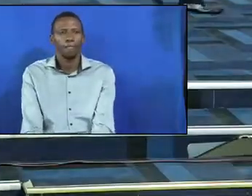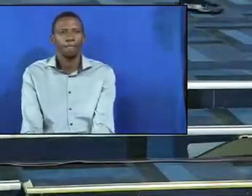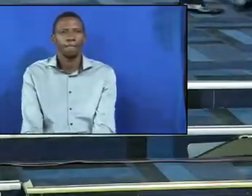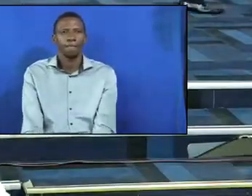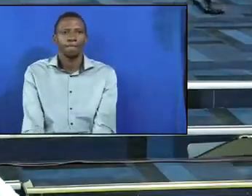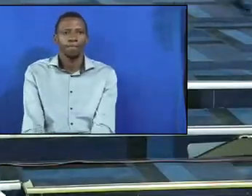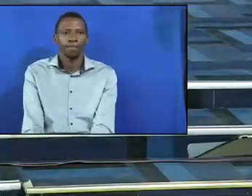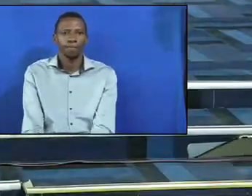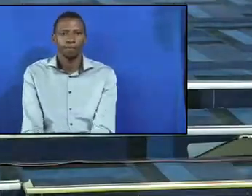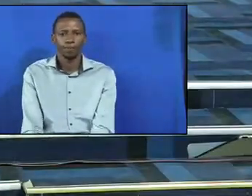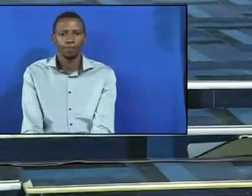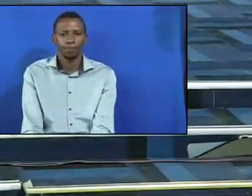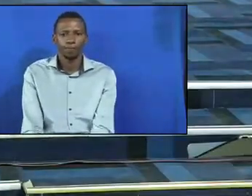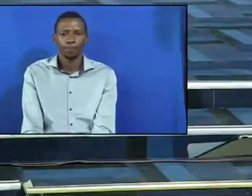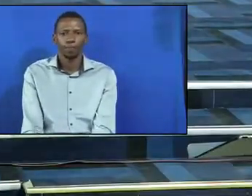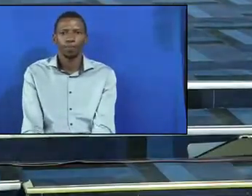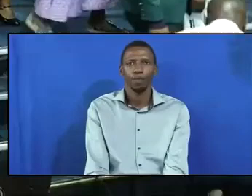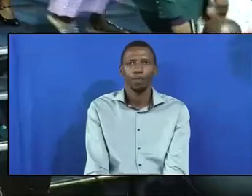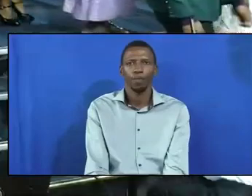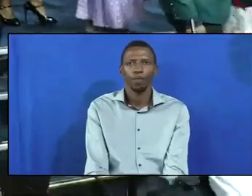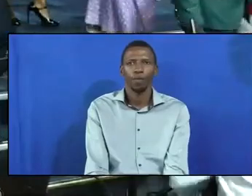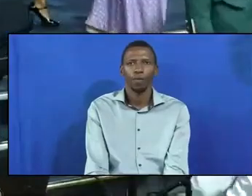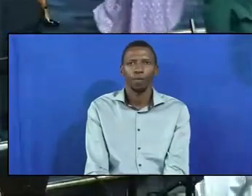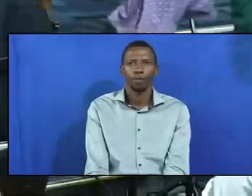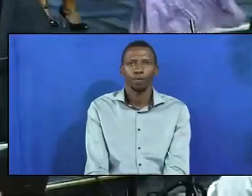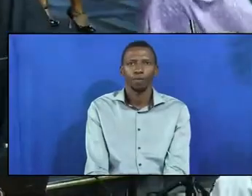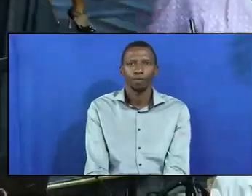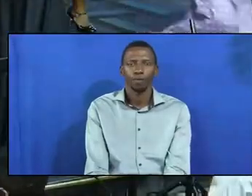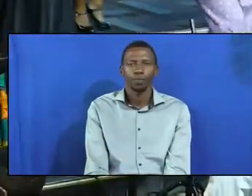Little children,